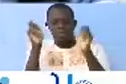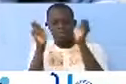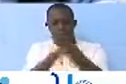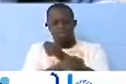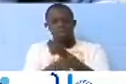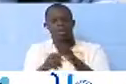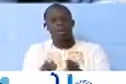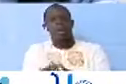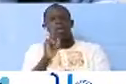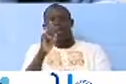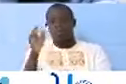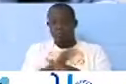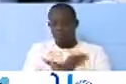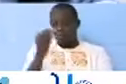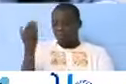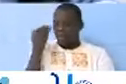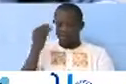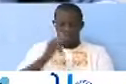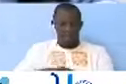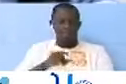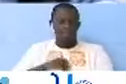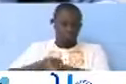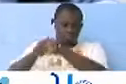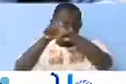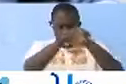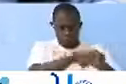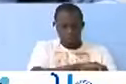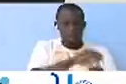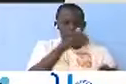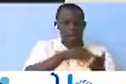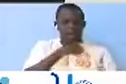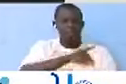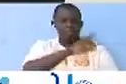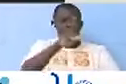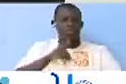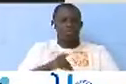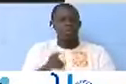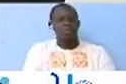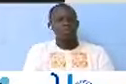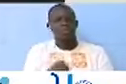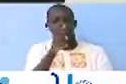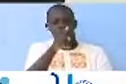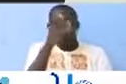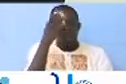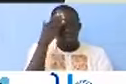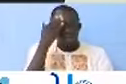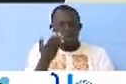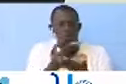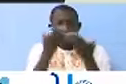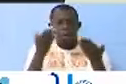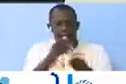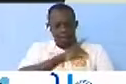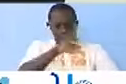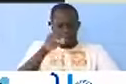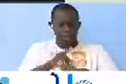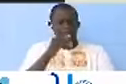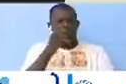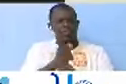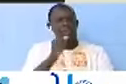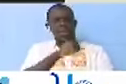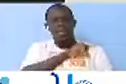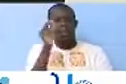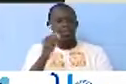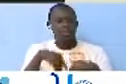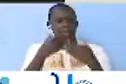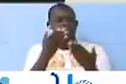changed. But at that time, that's where they brought him. Do you know why that place is referred to as light detention, as opposed to other forms